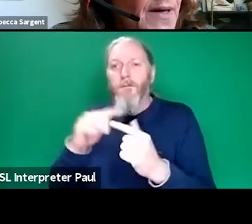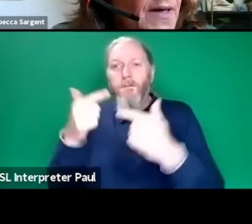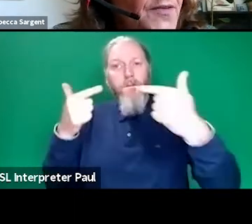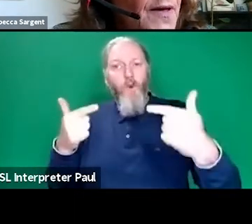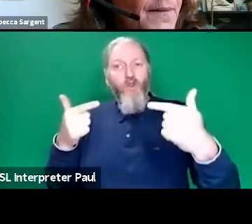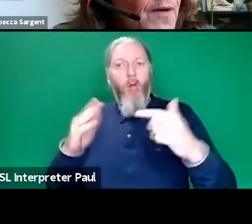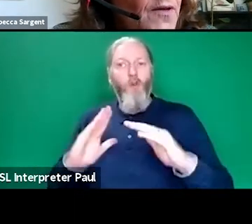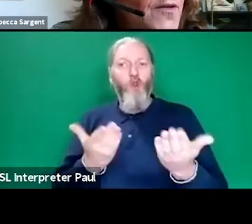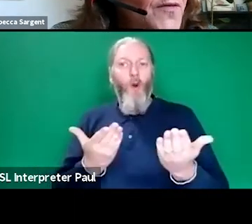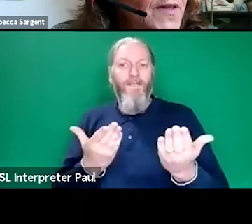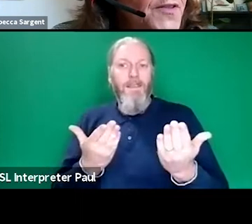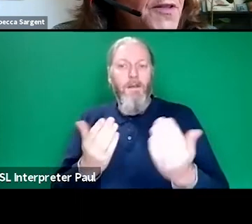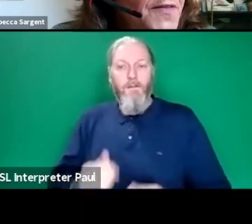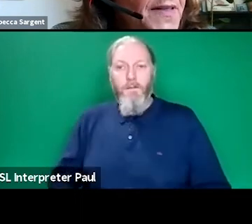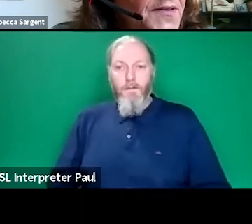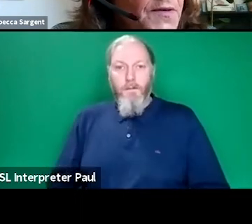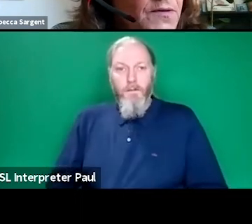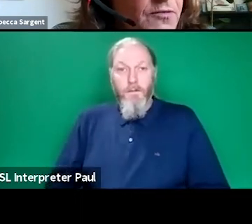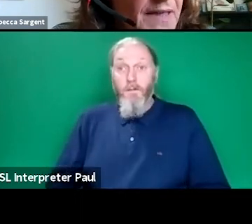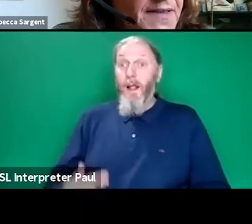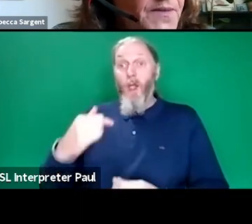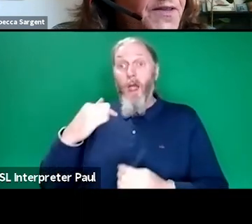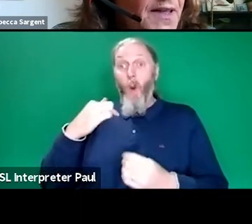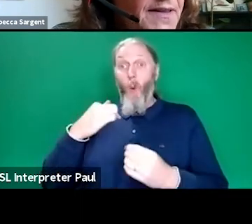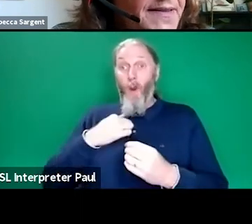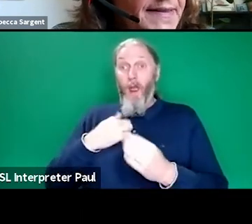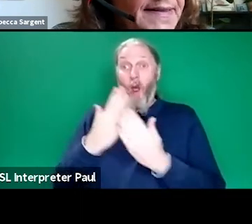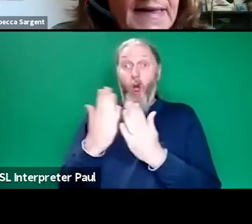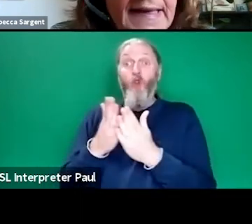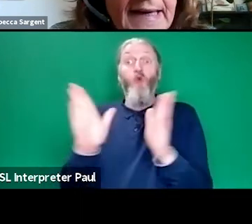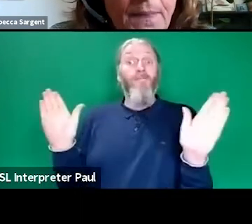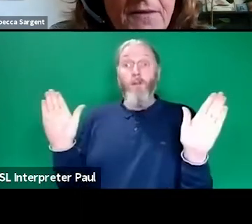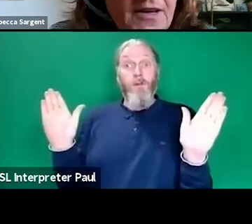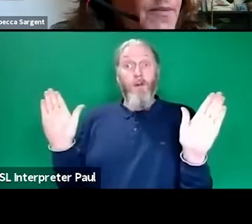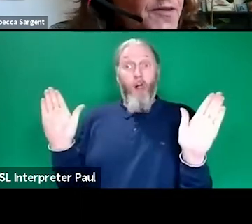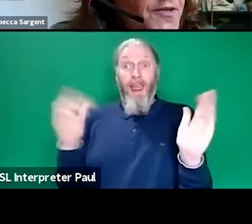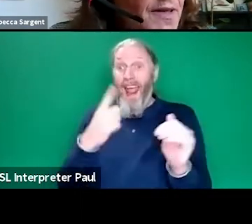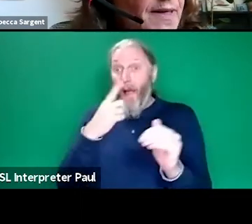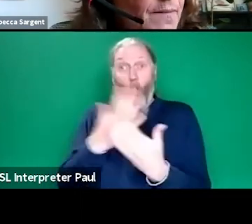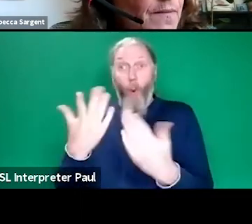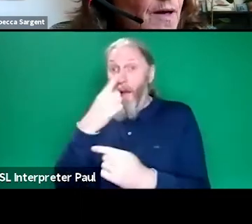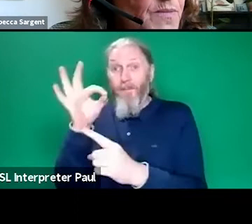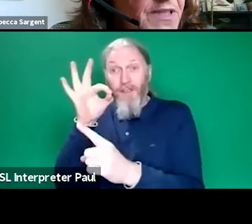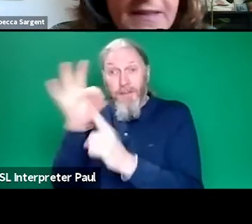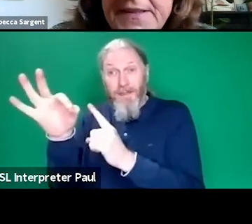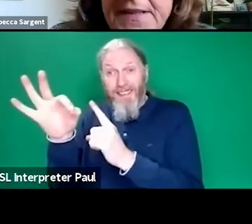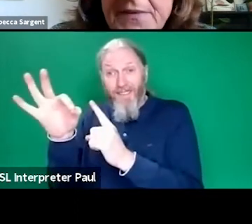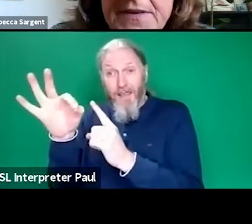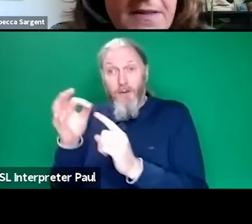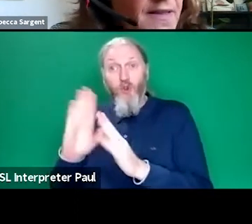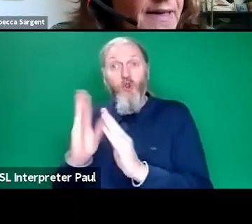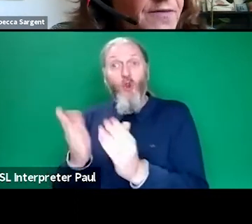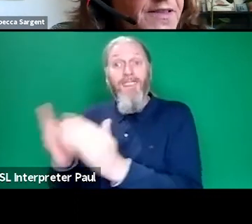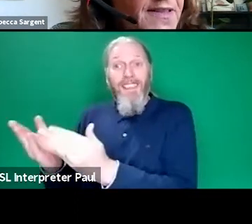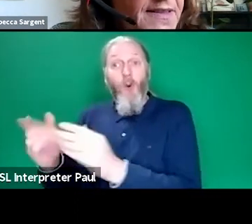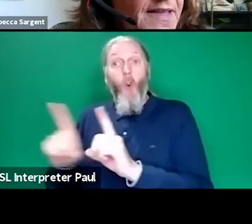very much on an offer that's universal, right up to targeted, and very much our maternity